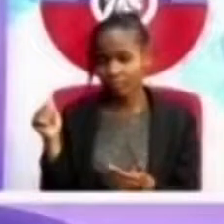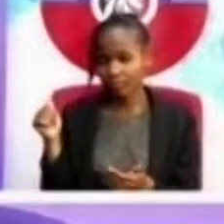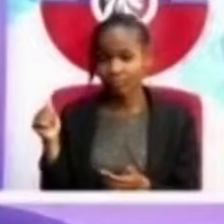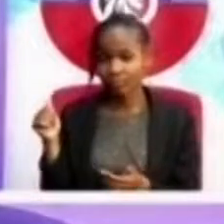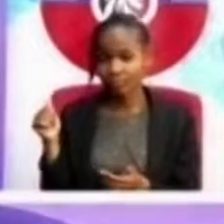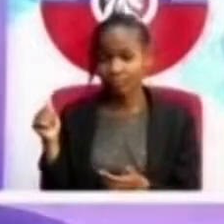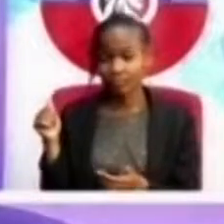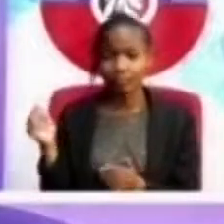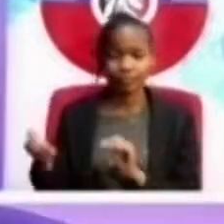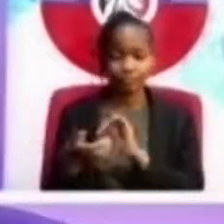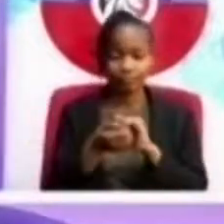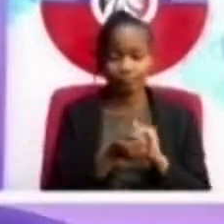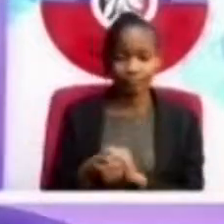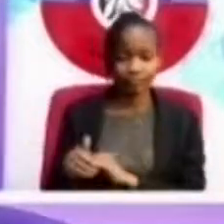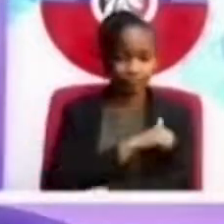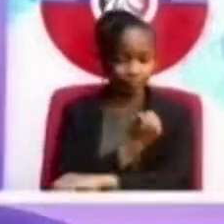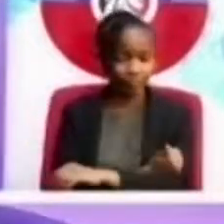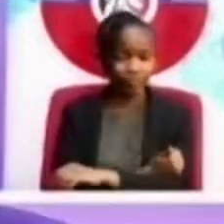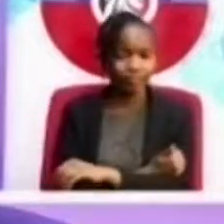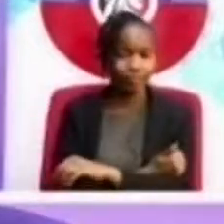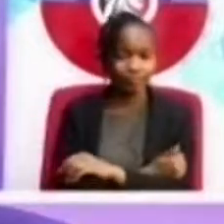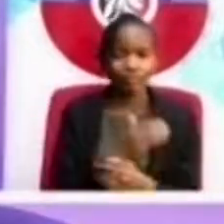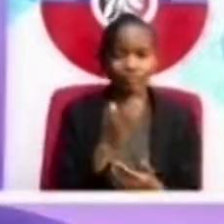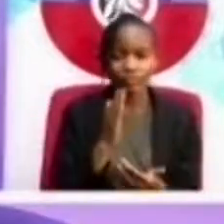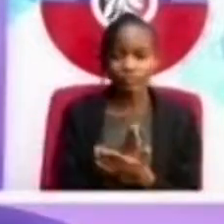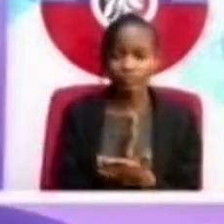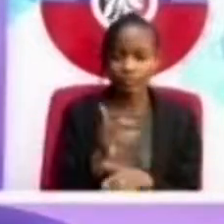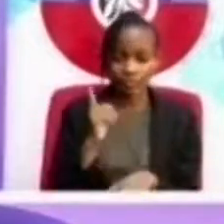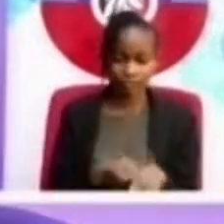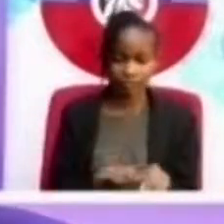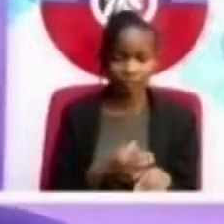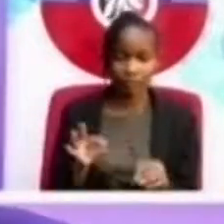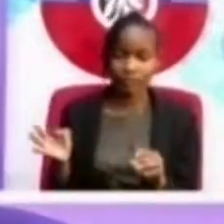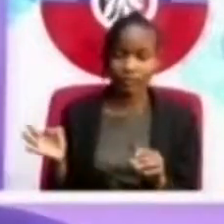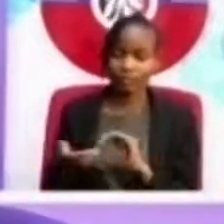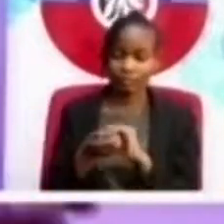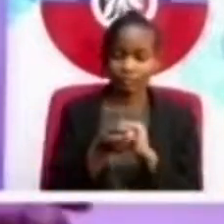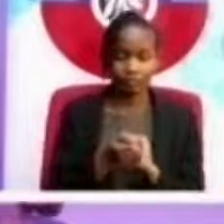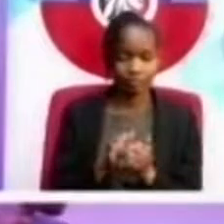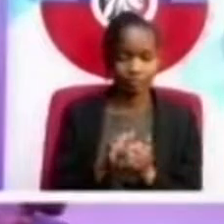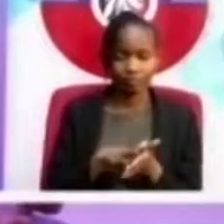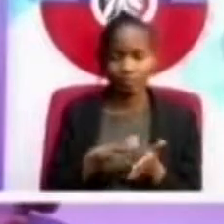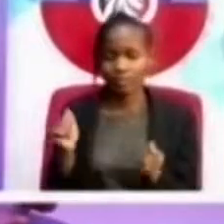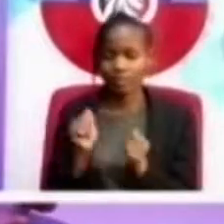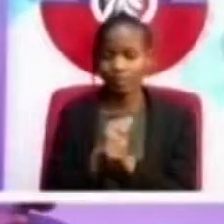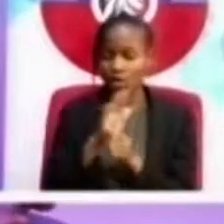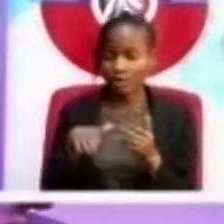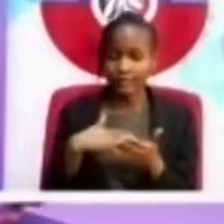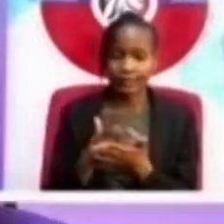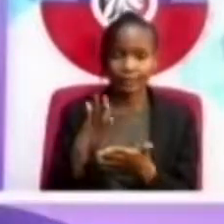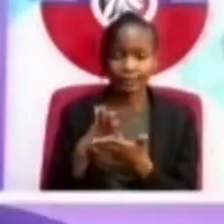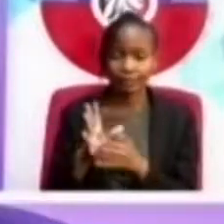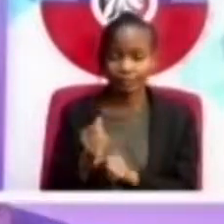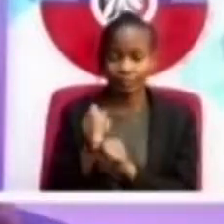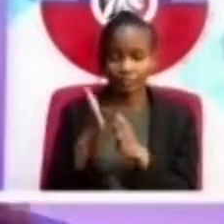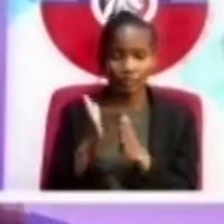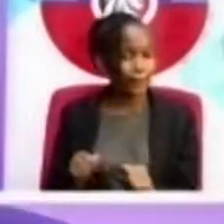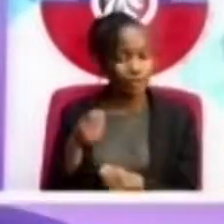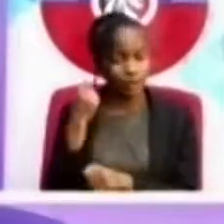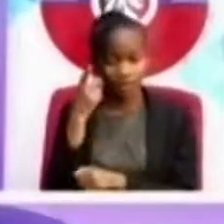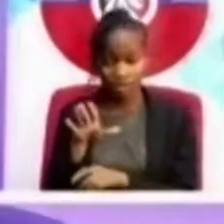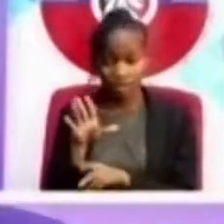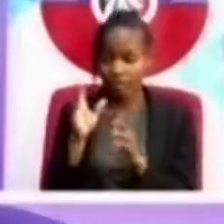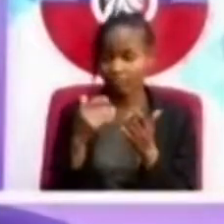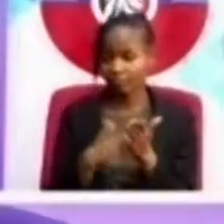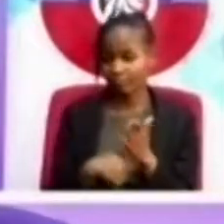engaging authority. This is the period we have engaged most with all our stakeholders, so that we can understand their problems, we can